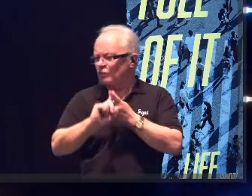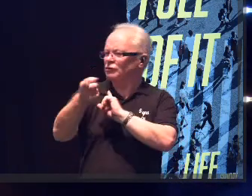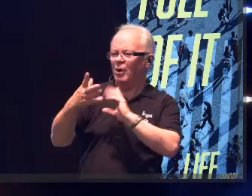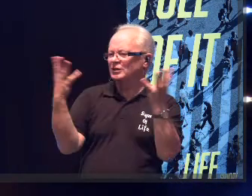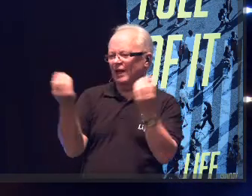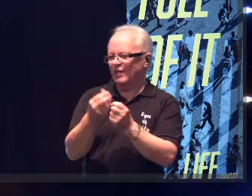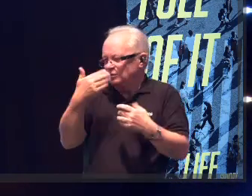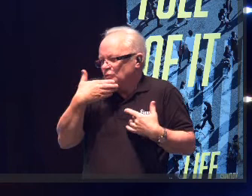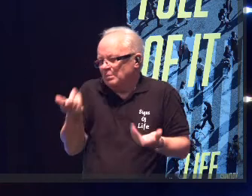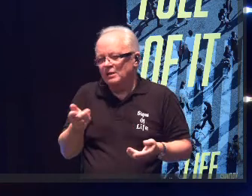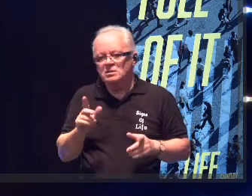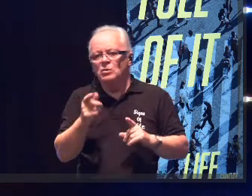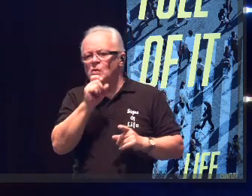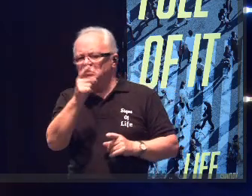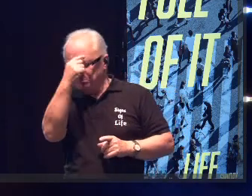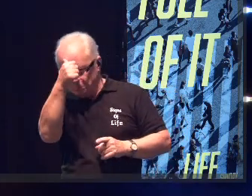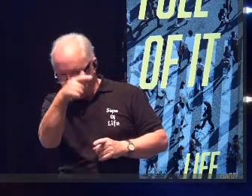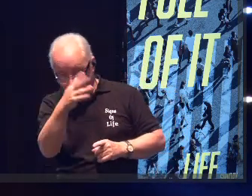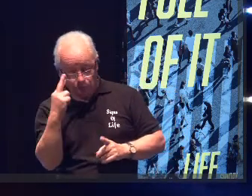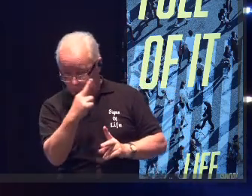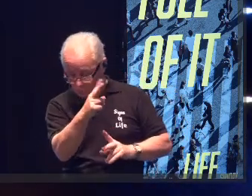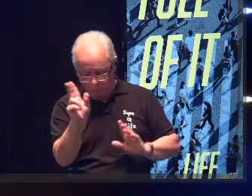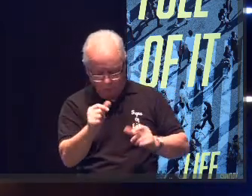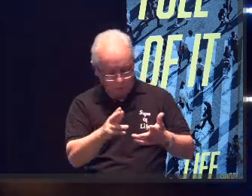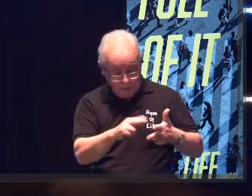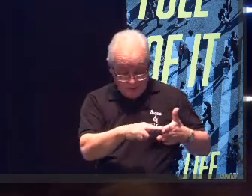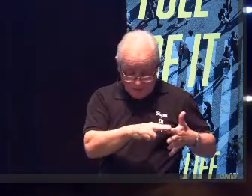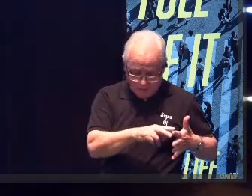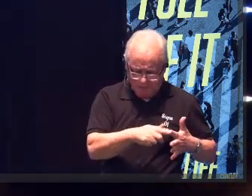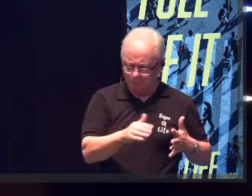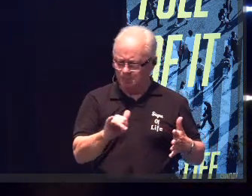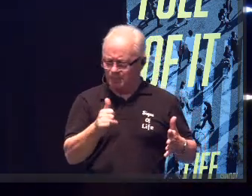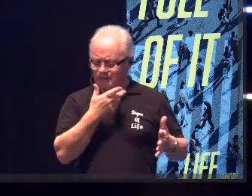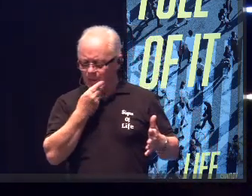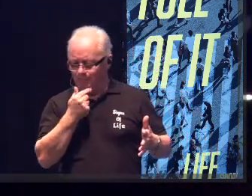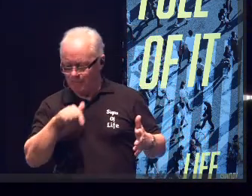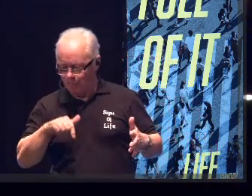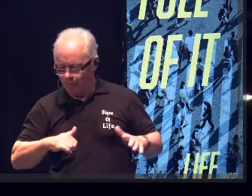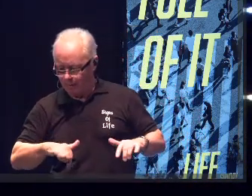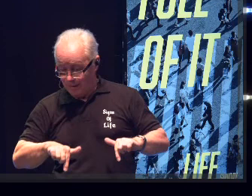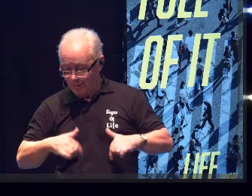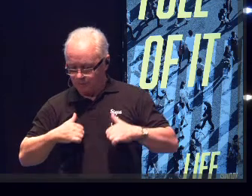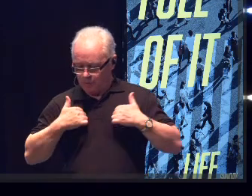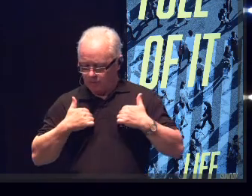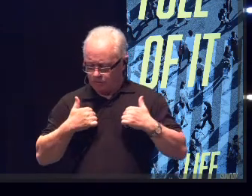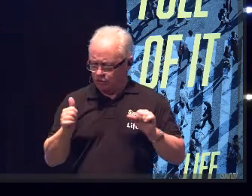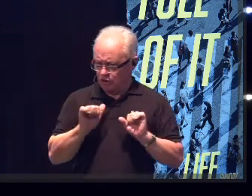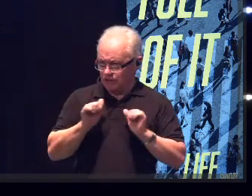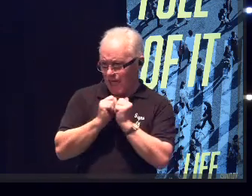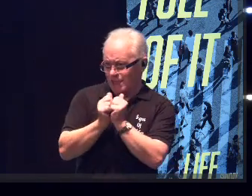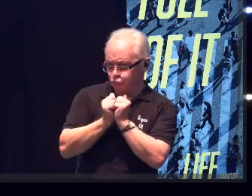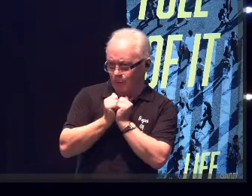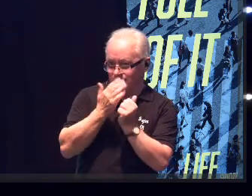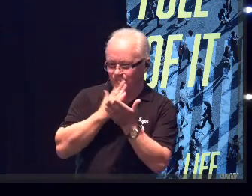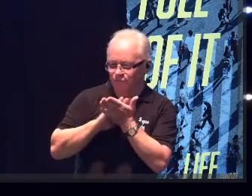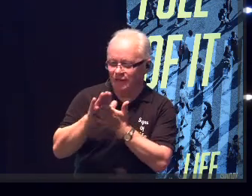who's who, nobody knows what's what. The second one of this is maybe there's some of us in here this morning that maybe haven't just quite appreciated how much